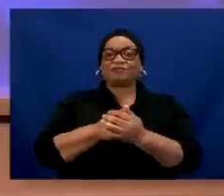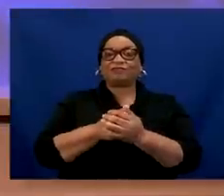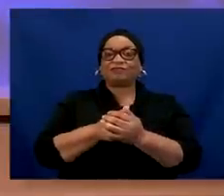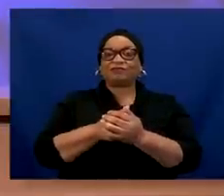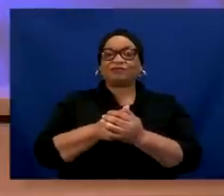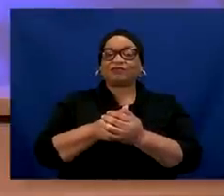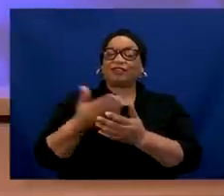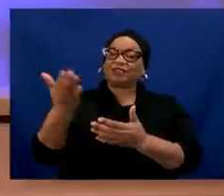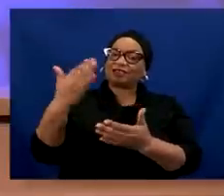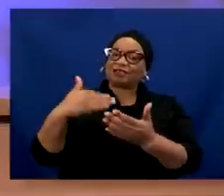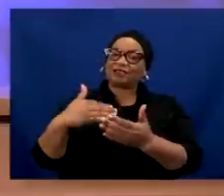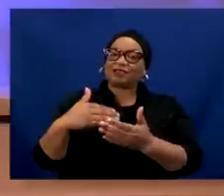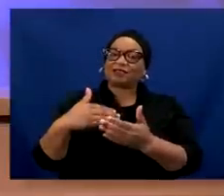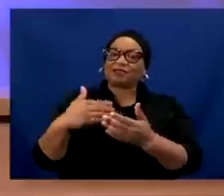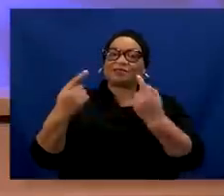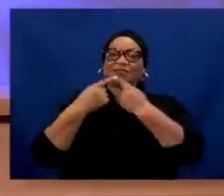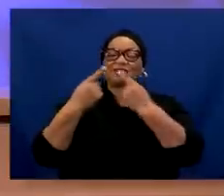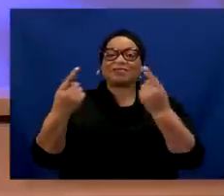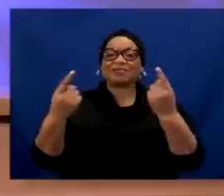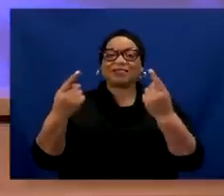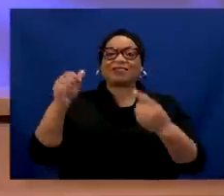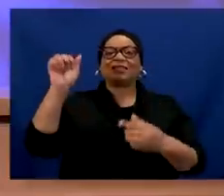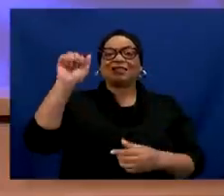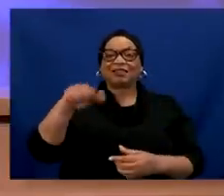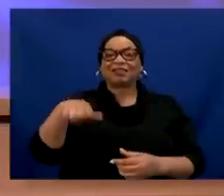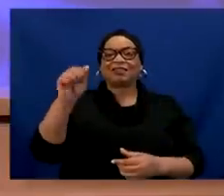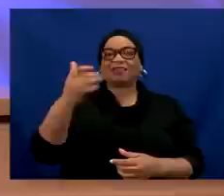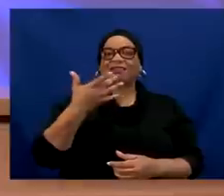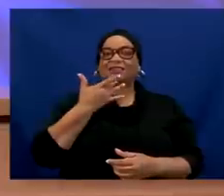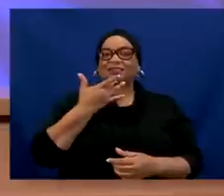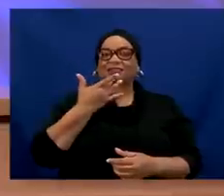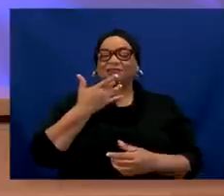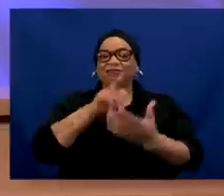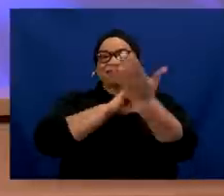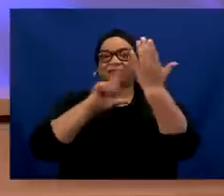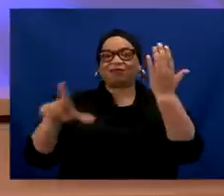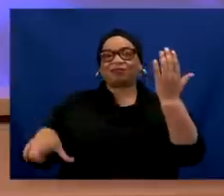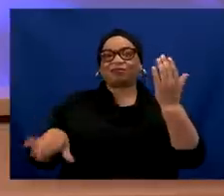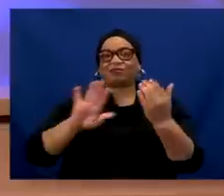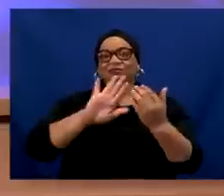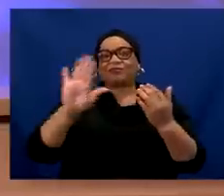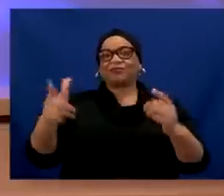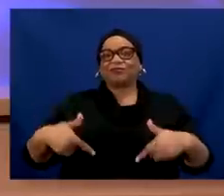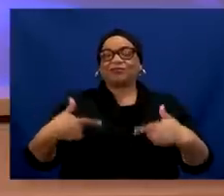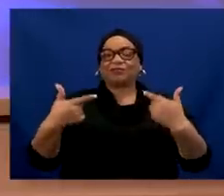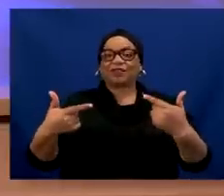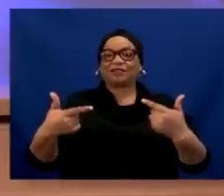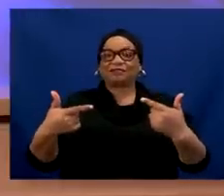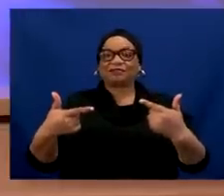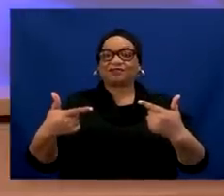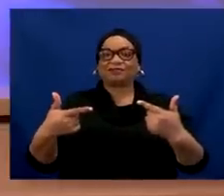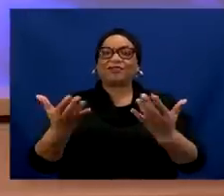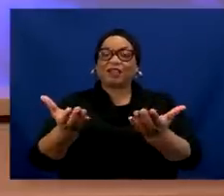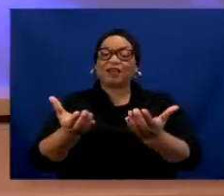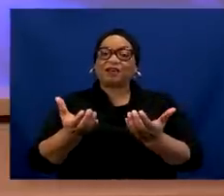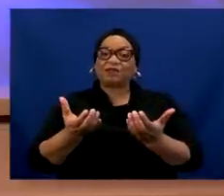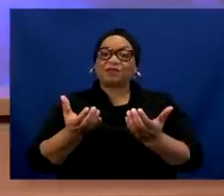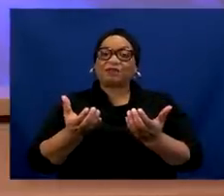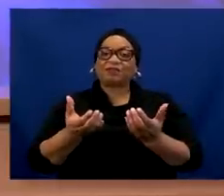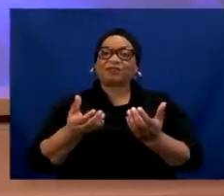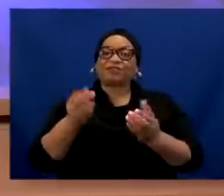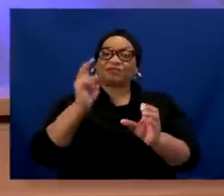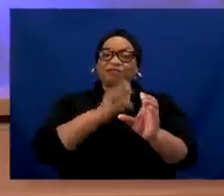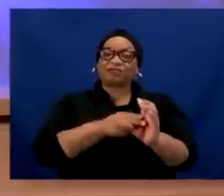yes to the favor of the Lord on your life. Maybe there's another who needs to say, I want to be a part of the Wheeler Avenue